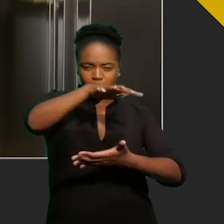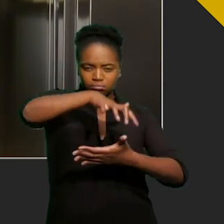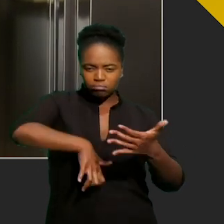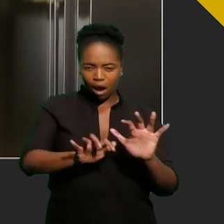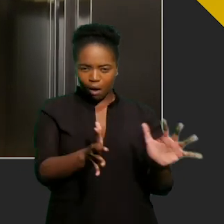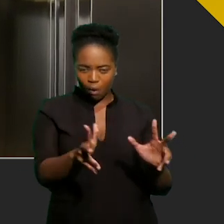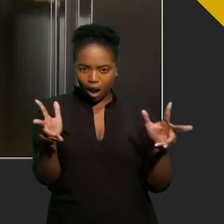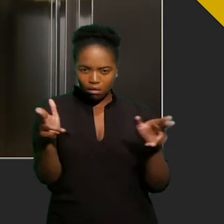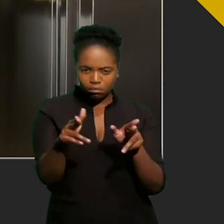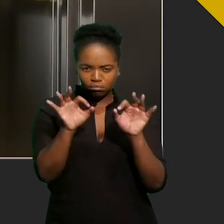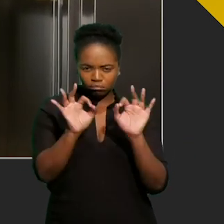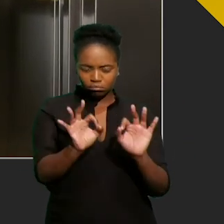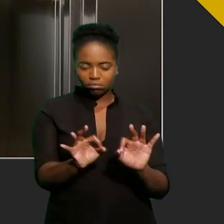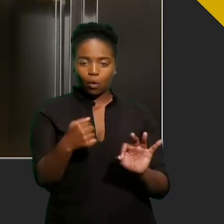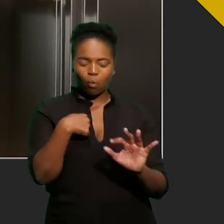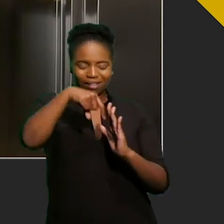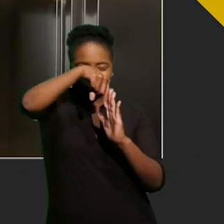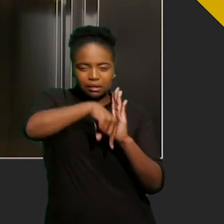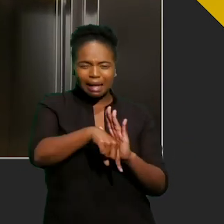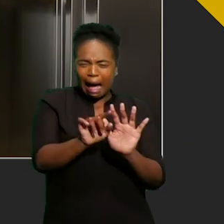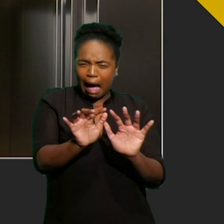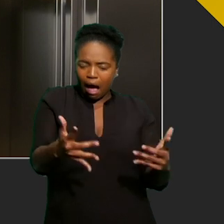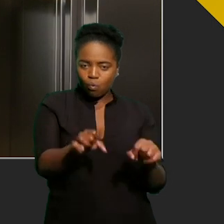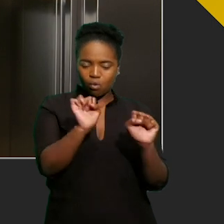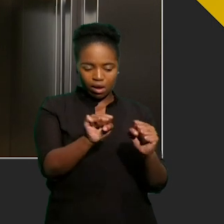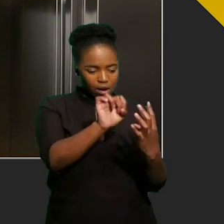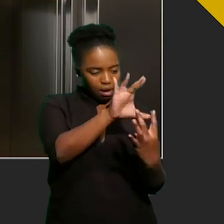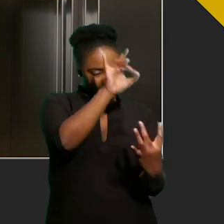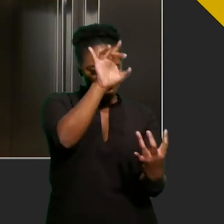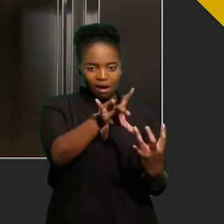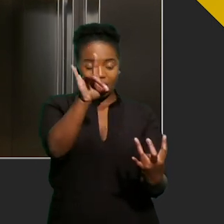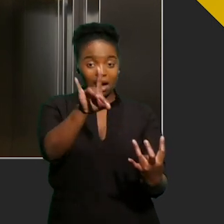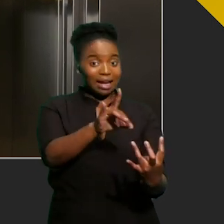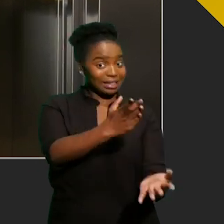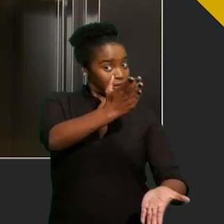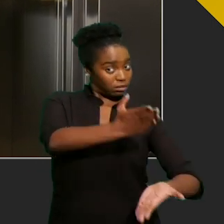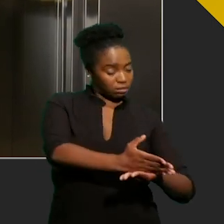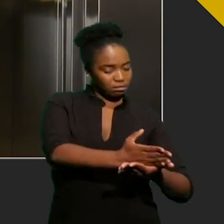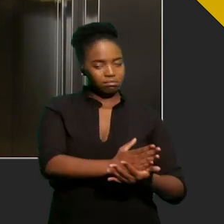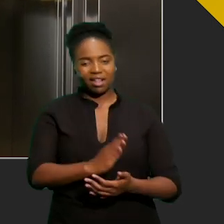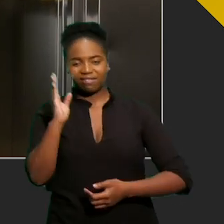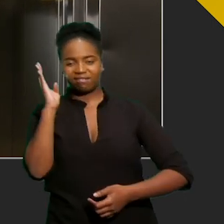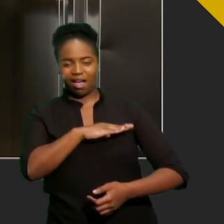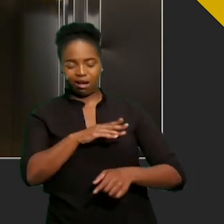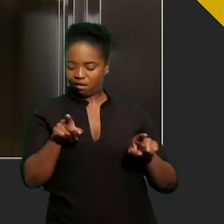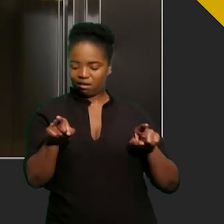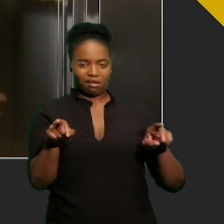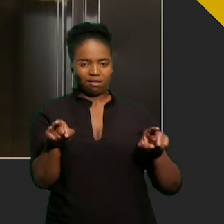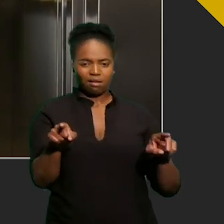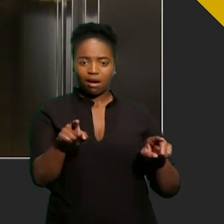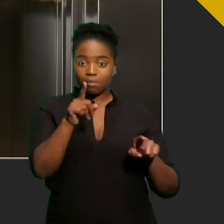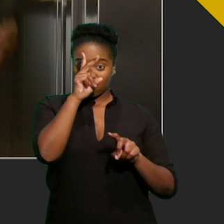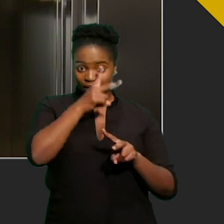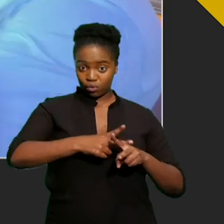and editors who are really going to give us insights on how we can start choosing indaba ezinyanisekileyo and how the profession in its entirety